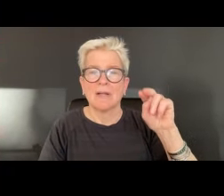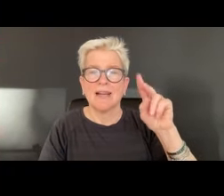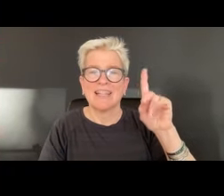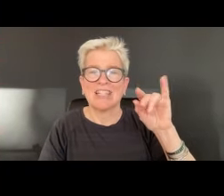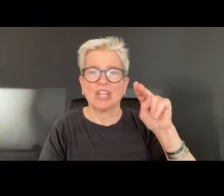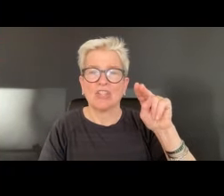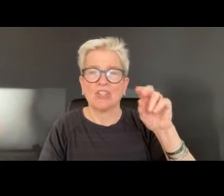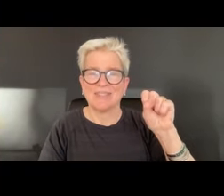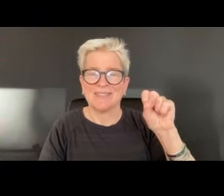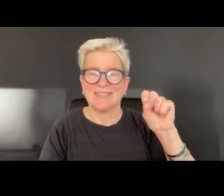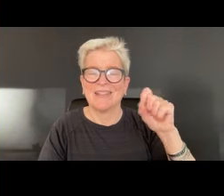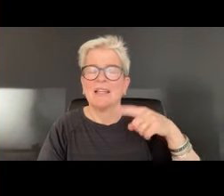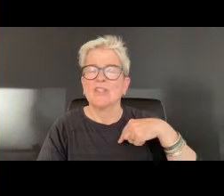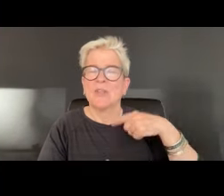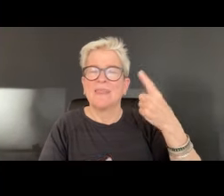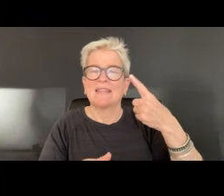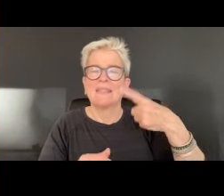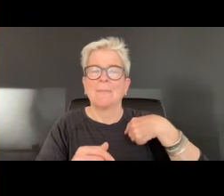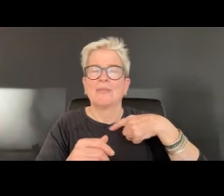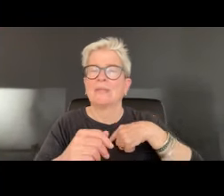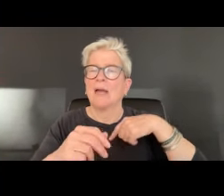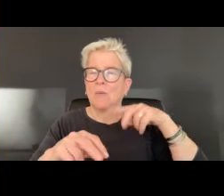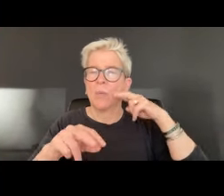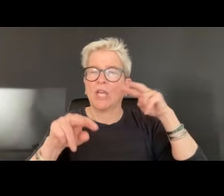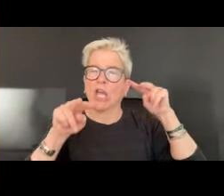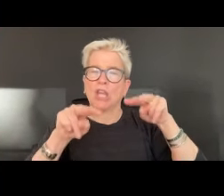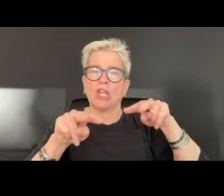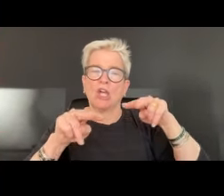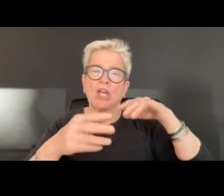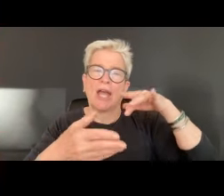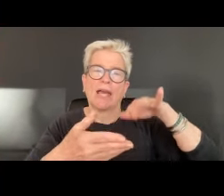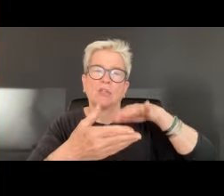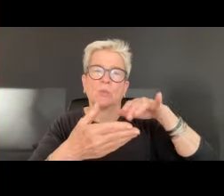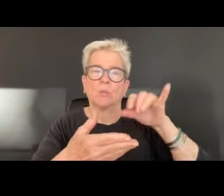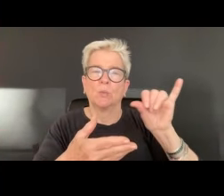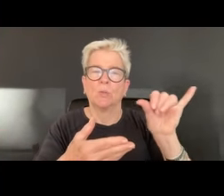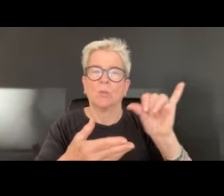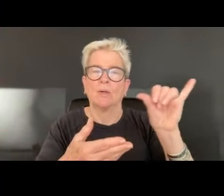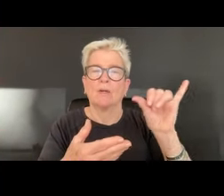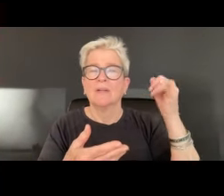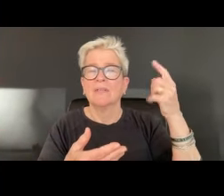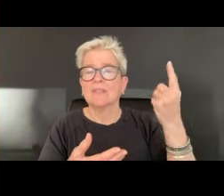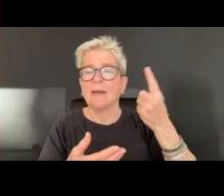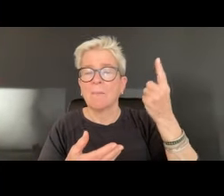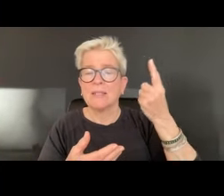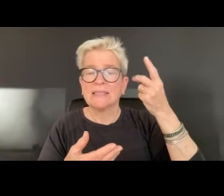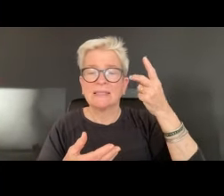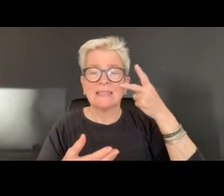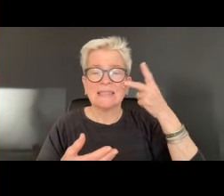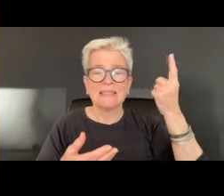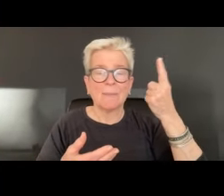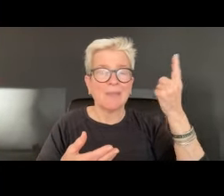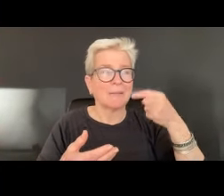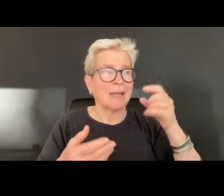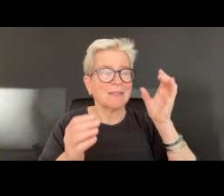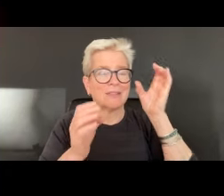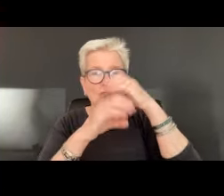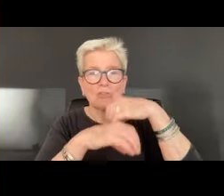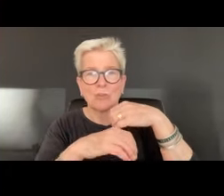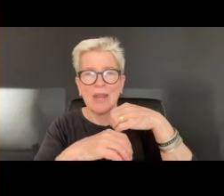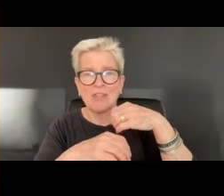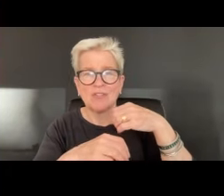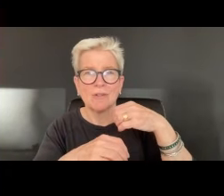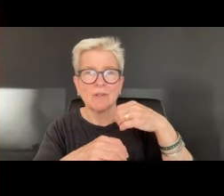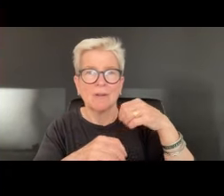That is something that we can look at. And if other people find other kind of things that look like a strange anachronism, we'd be happy to consider